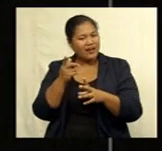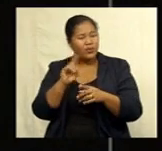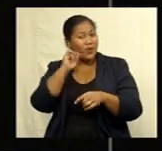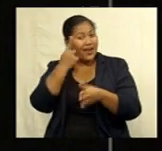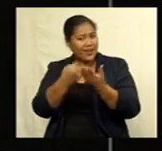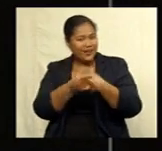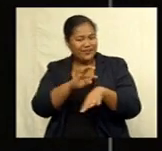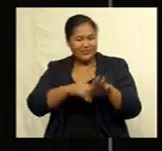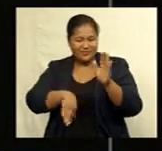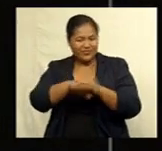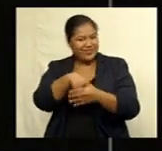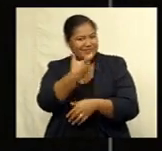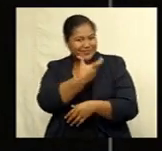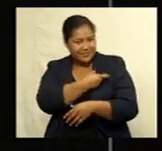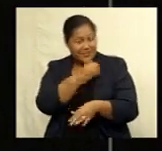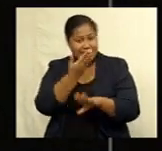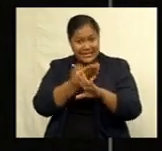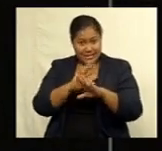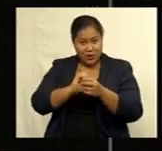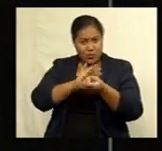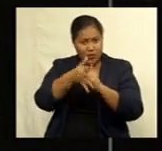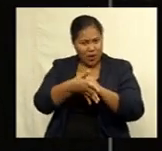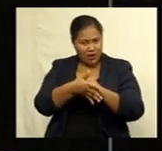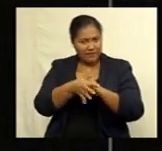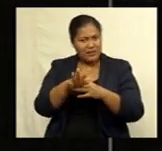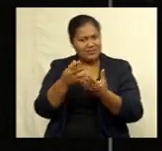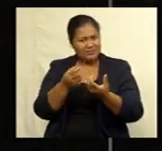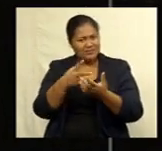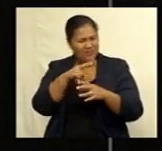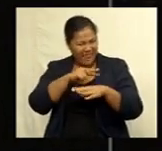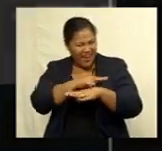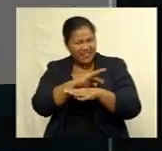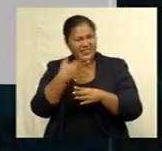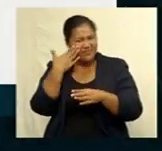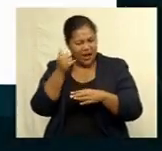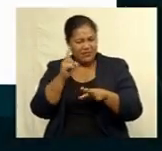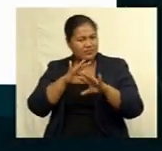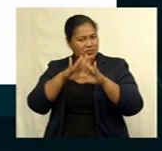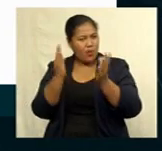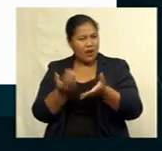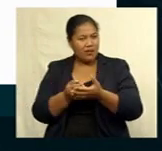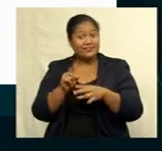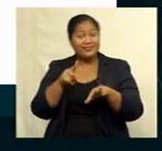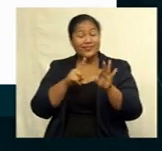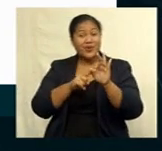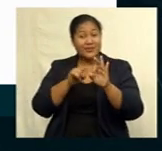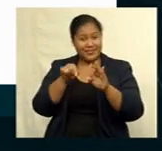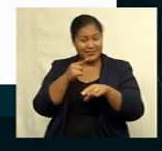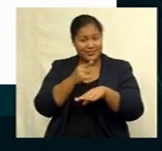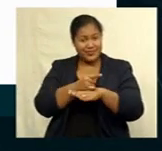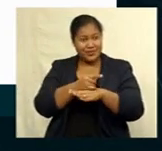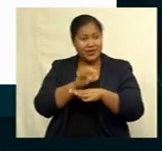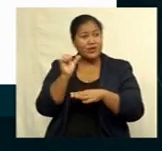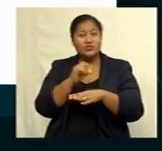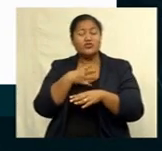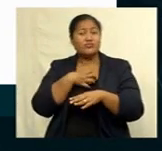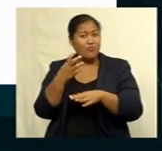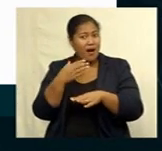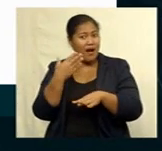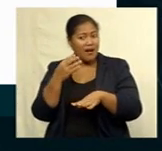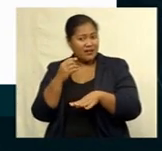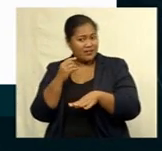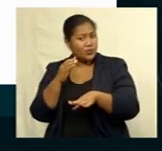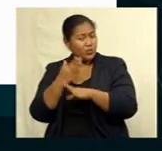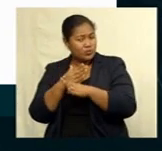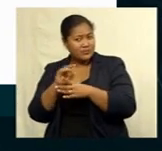vaccinated, and new COVID variants discovered around the world. To our poll question, this week we are asking, should more be done for women's rugby